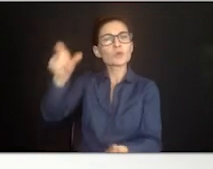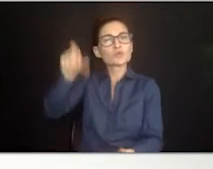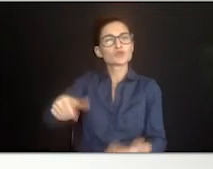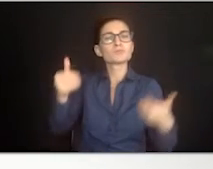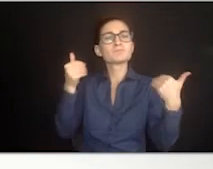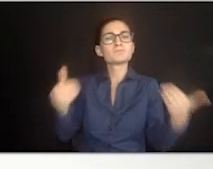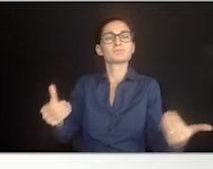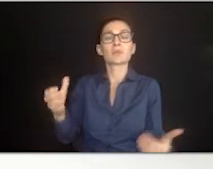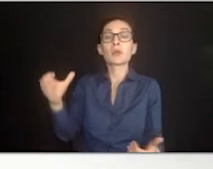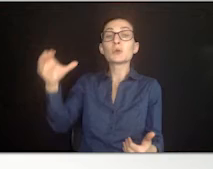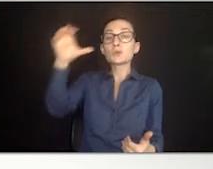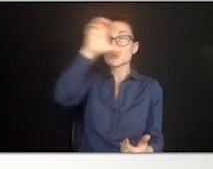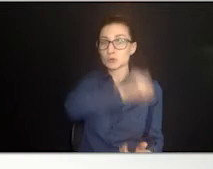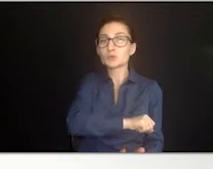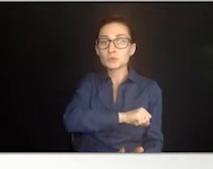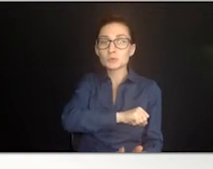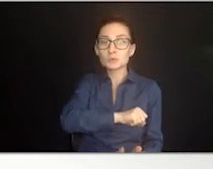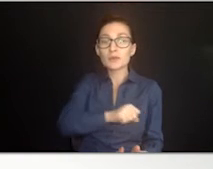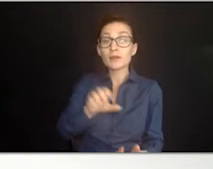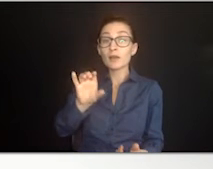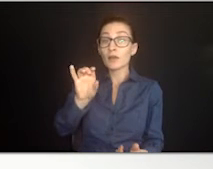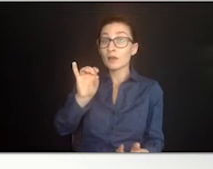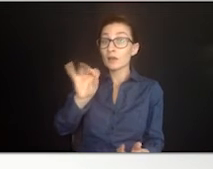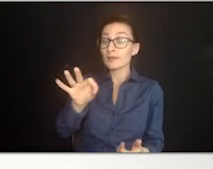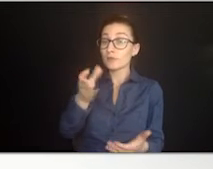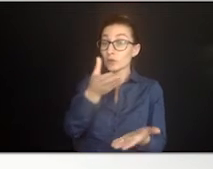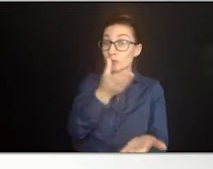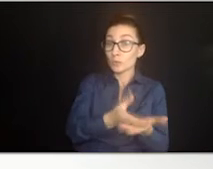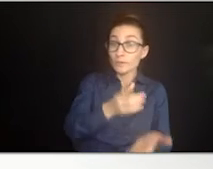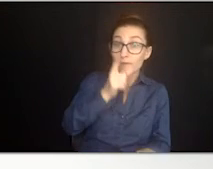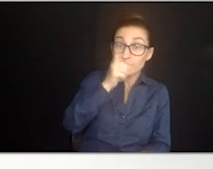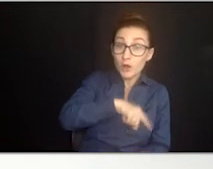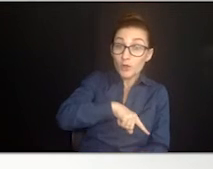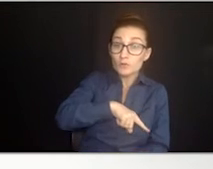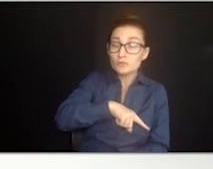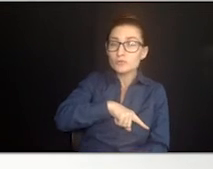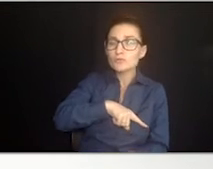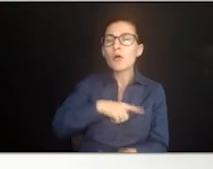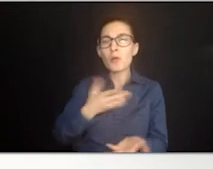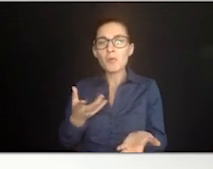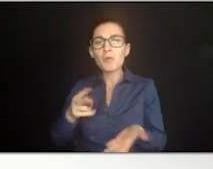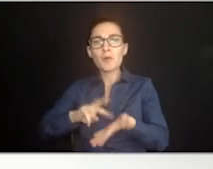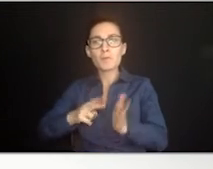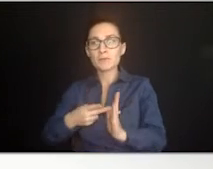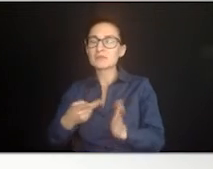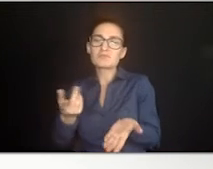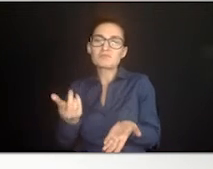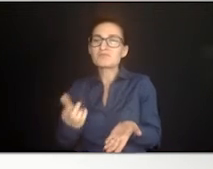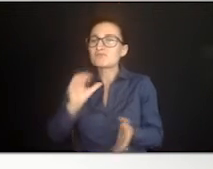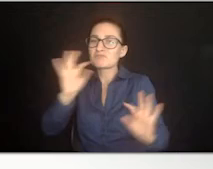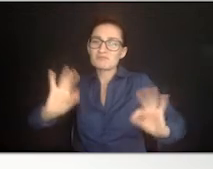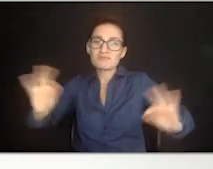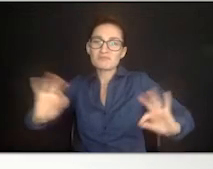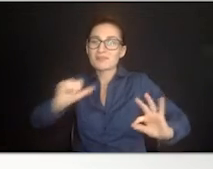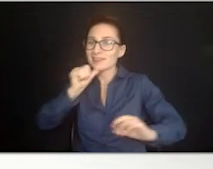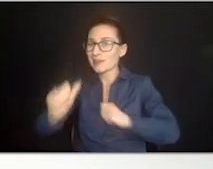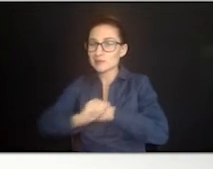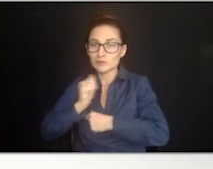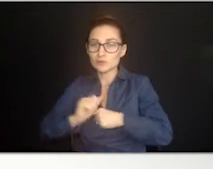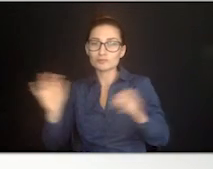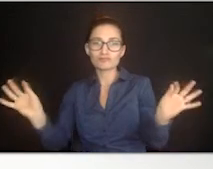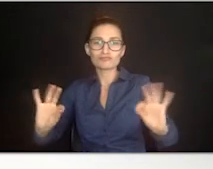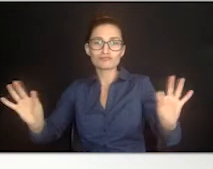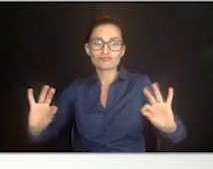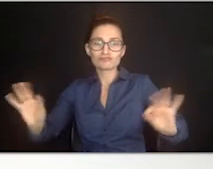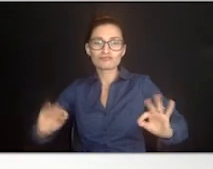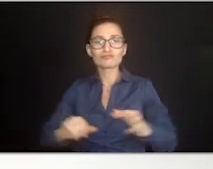essential that we make the assumption that if proven to be false, would be the least dangerous to the individual. So when we